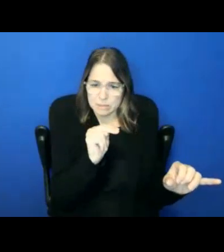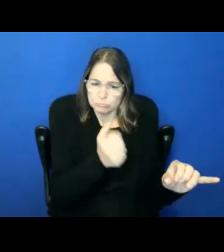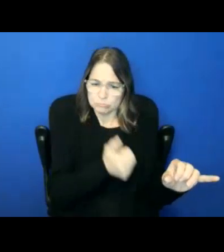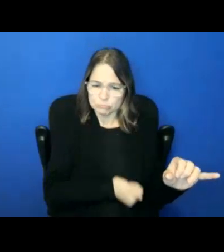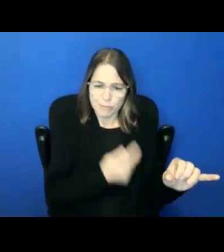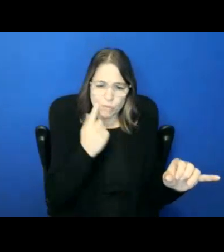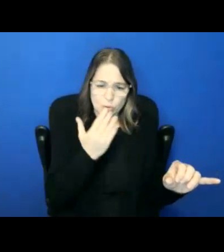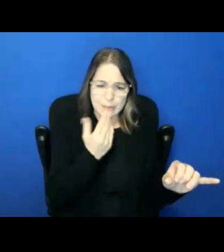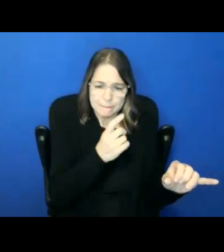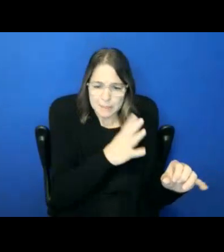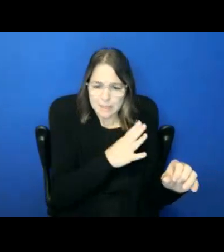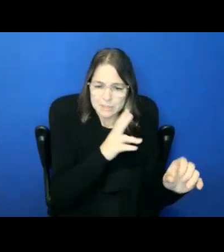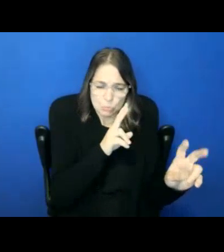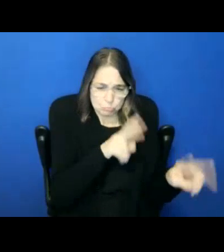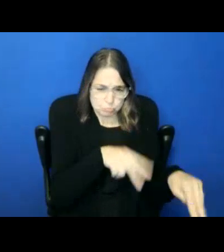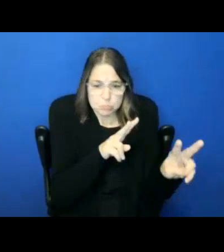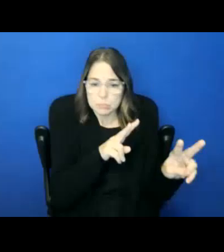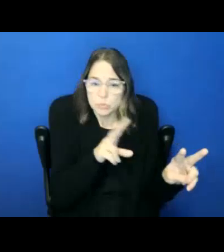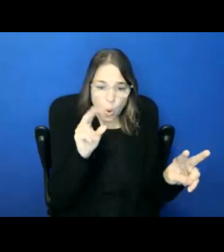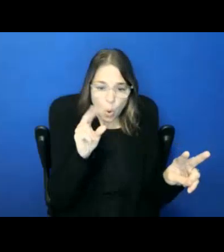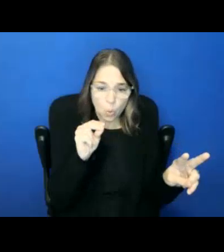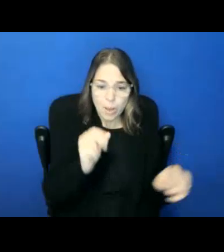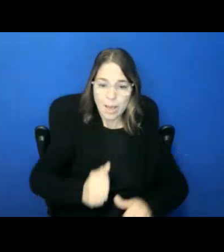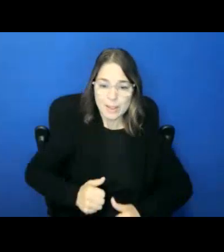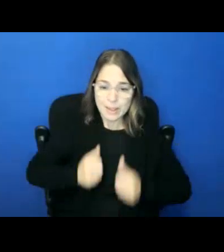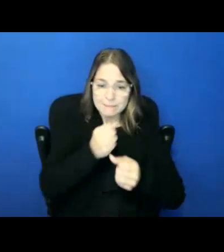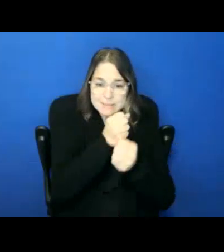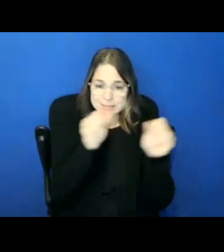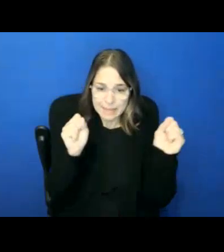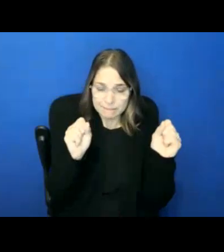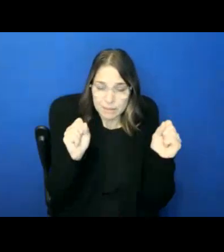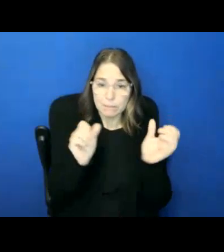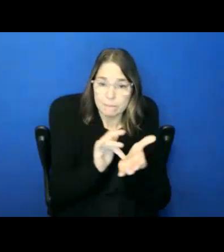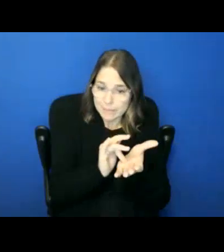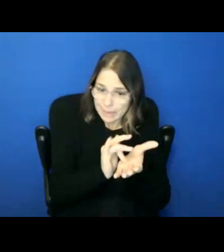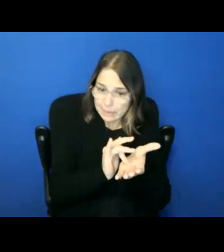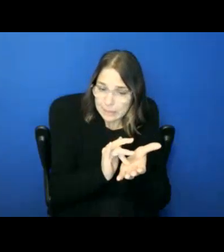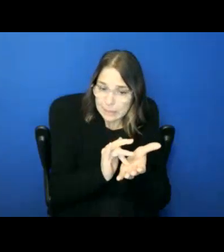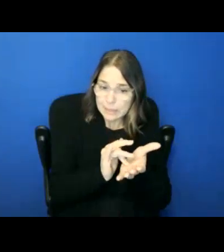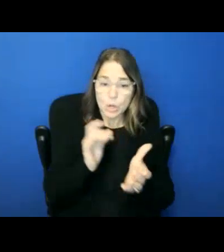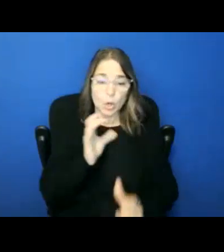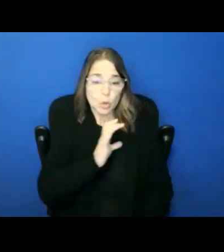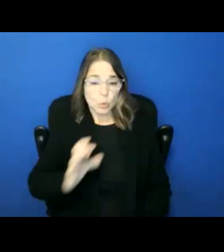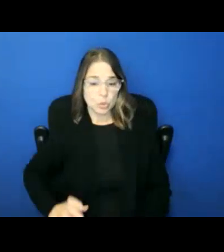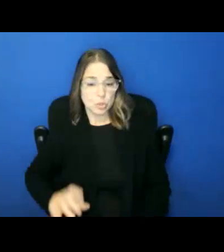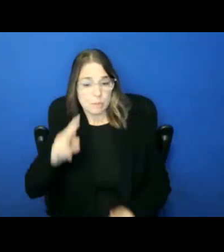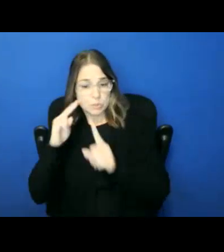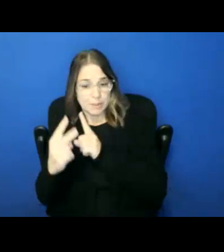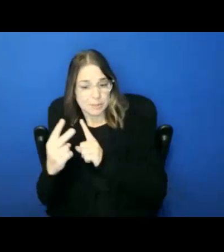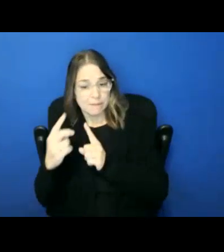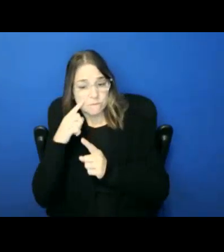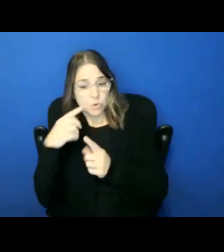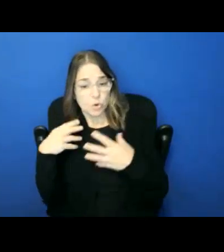said. If this is a life-saving modality, and as we talk about from the Christian perspective, healing, that's one of our tenets